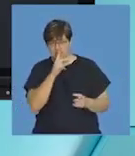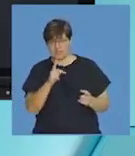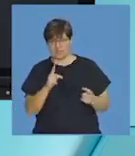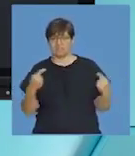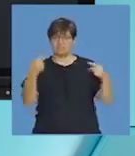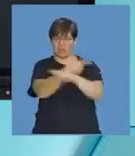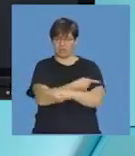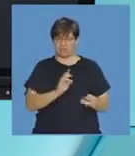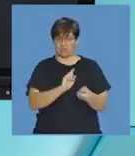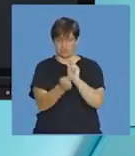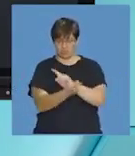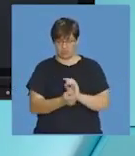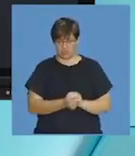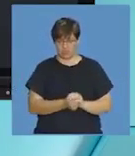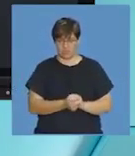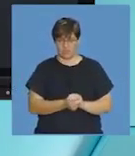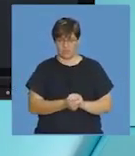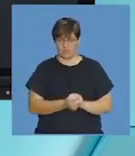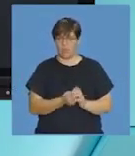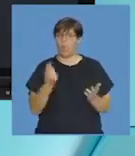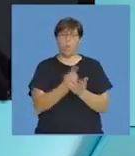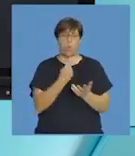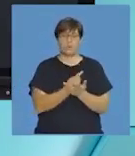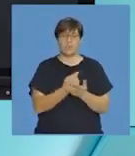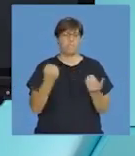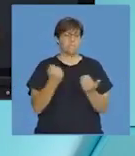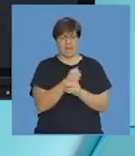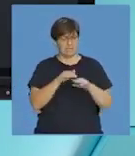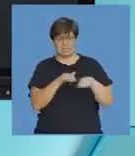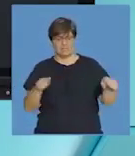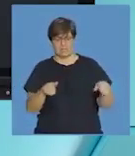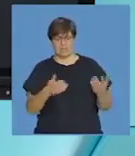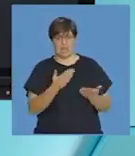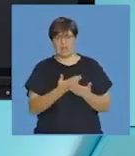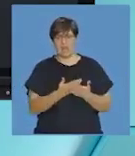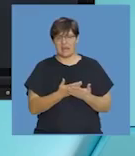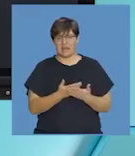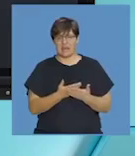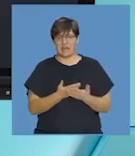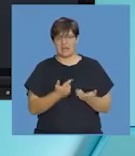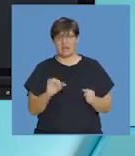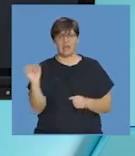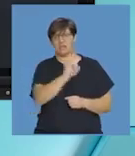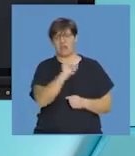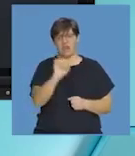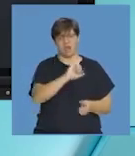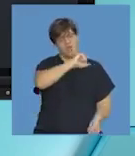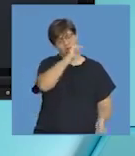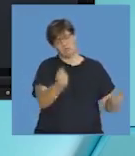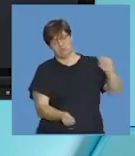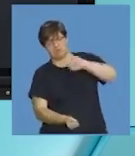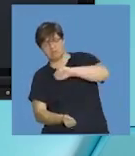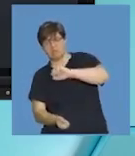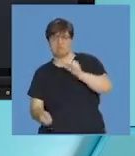it changed direction. It doesn't always have to be horizontal. It's like when you're driving in a car and you turn the